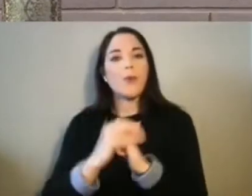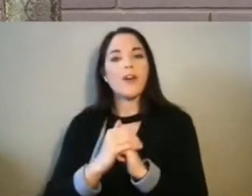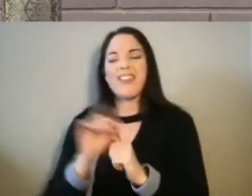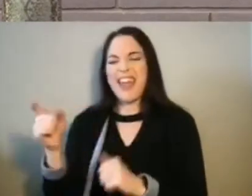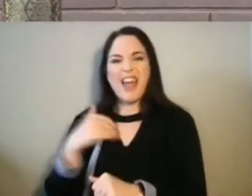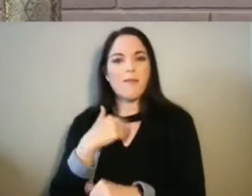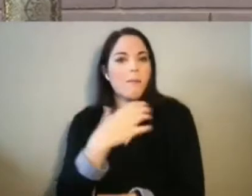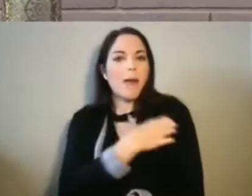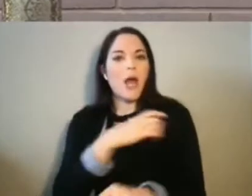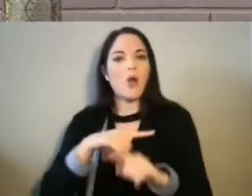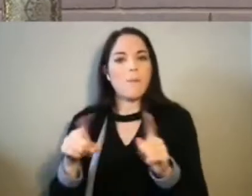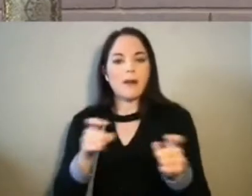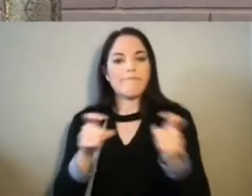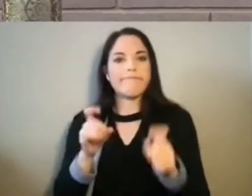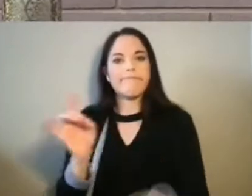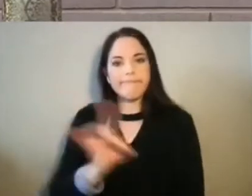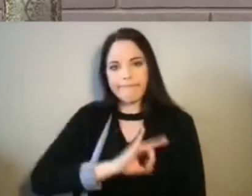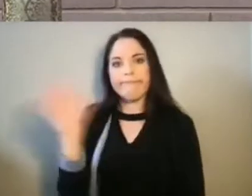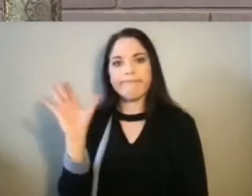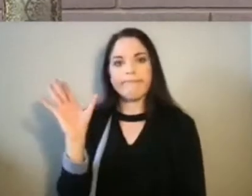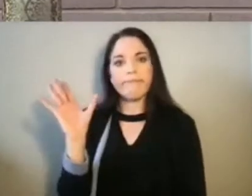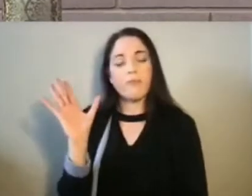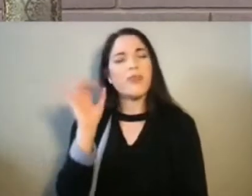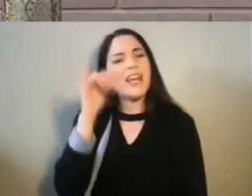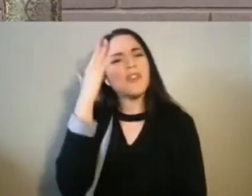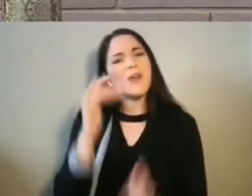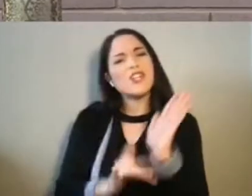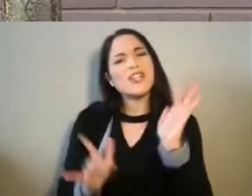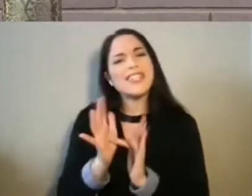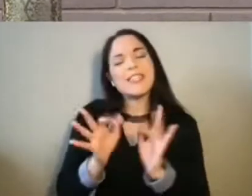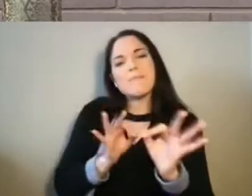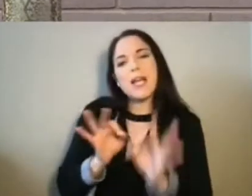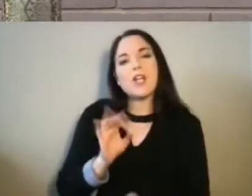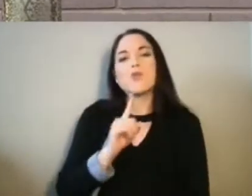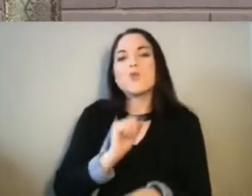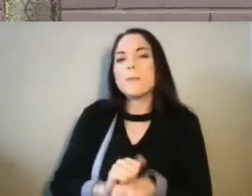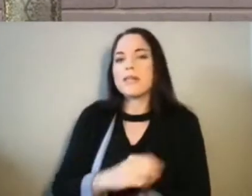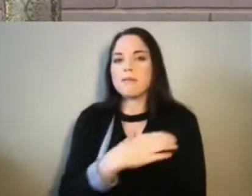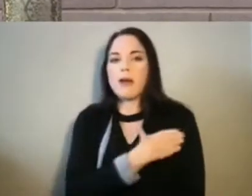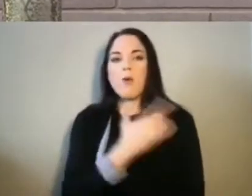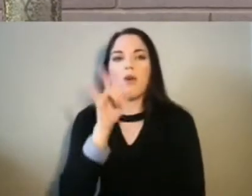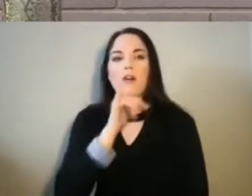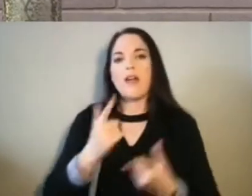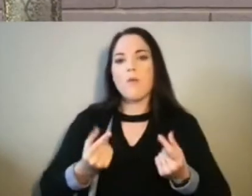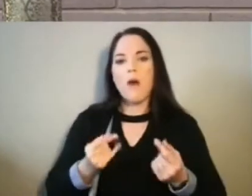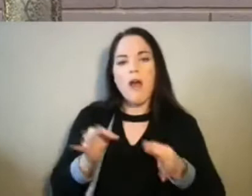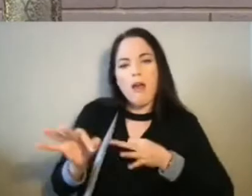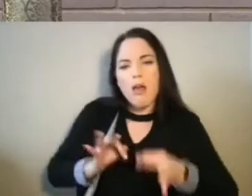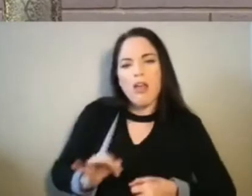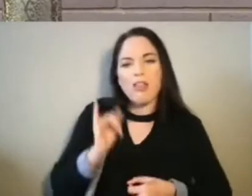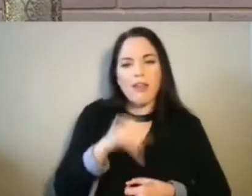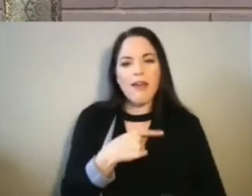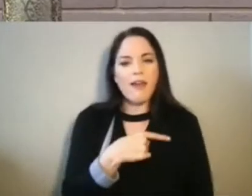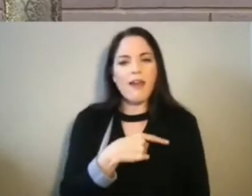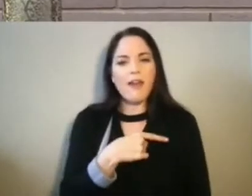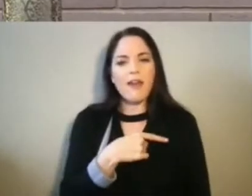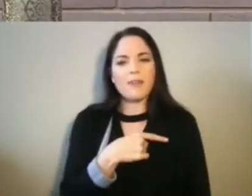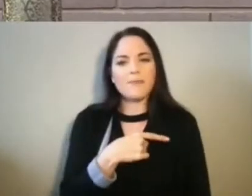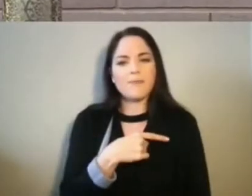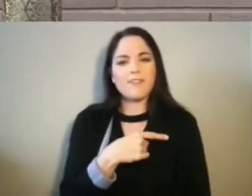become unrestrained. It's so easy for power to be misplaced. And so Jesus is calling us to